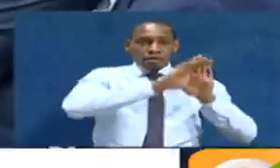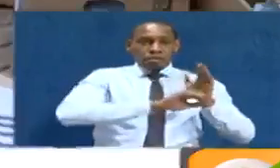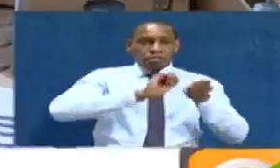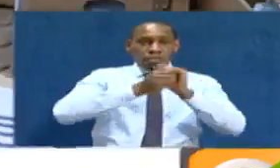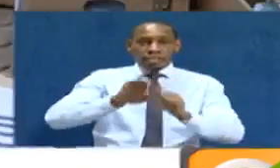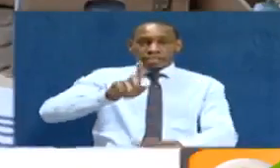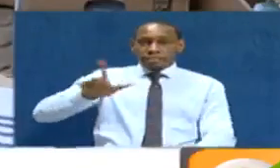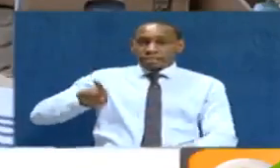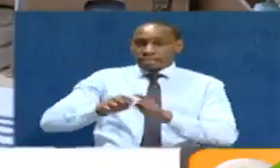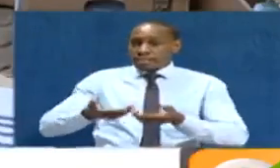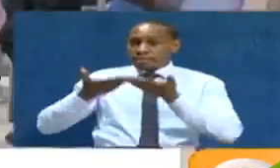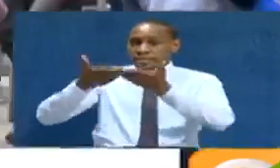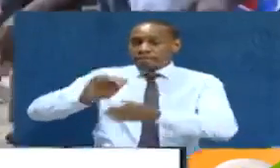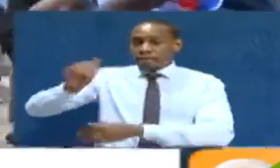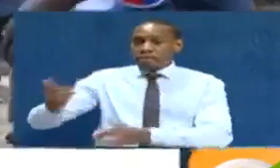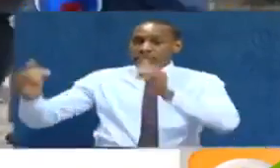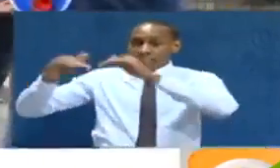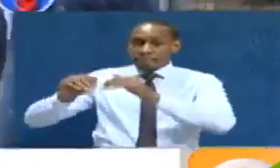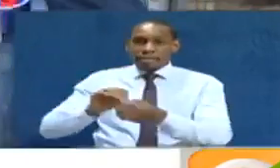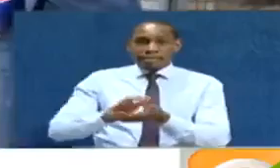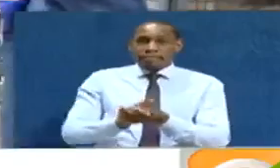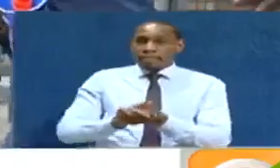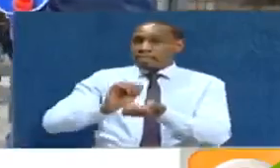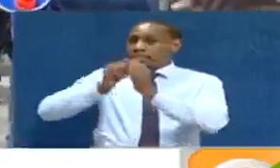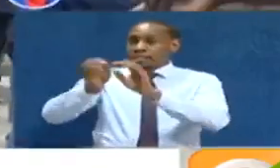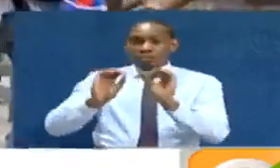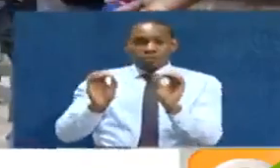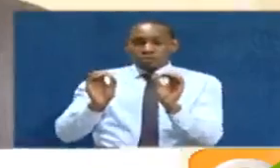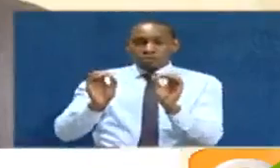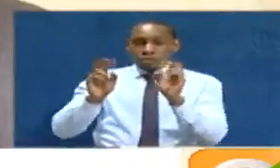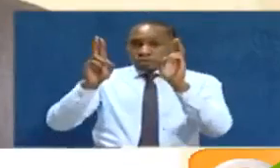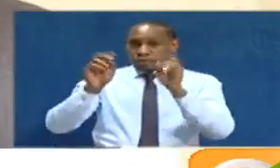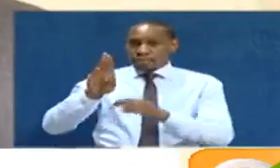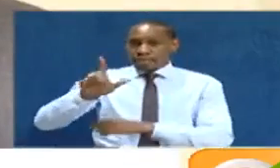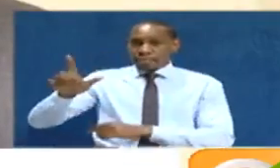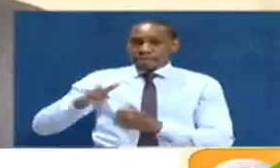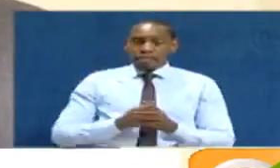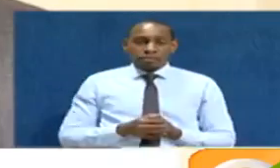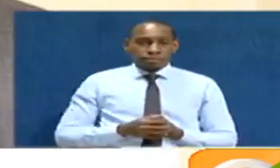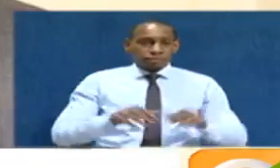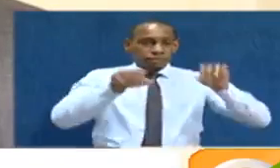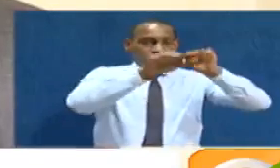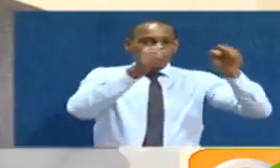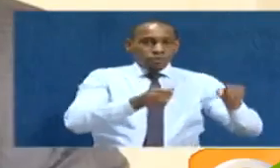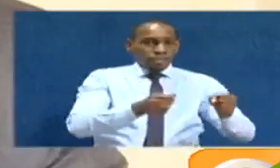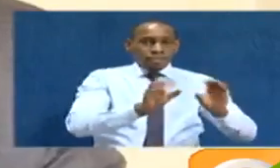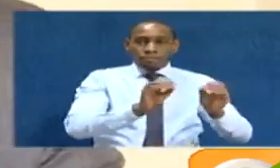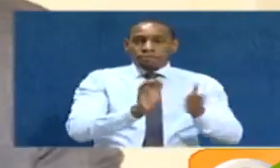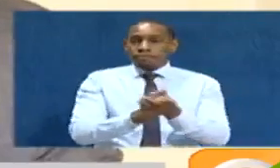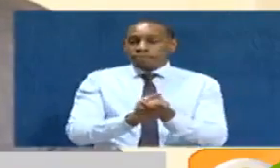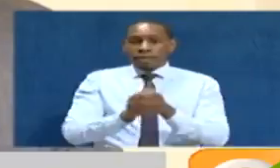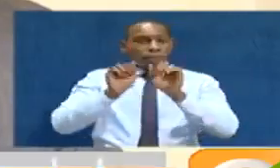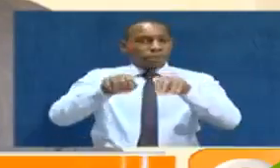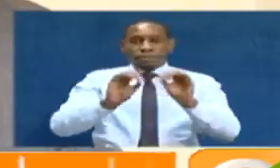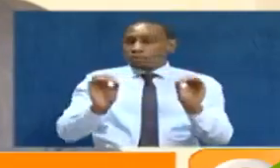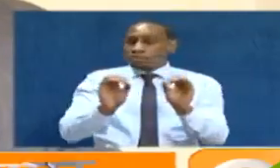amendment bill and forwarded to the county assemblies without touching on the content of the bill. Not within the system is it possible for that to